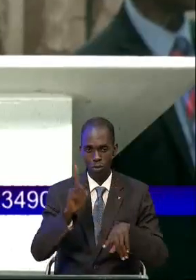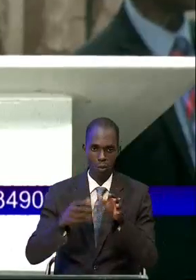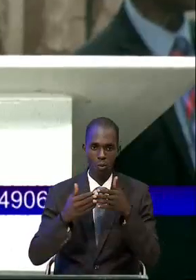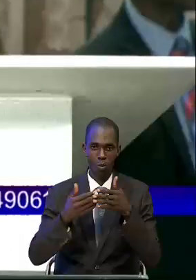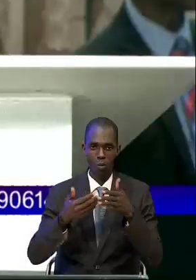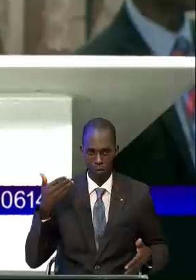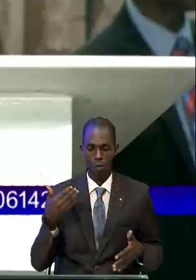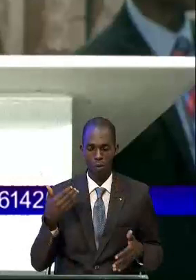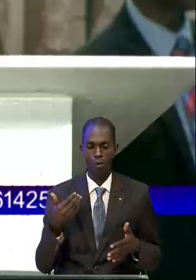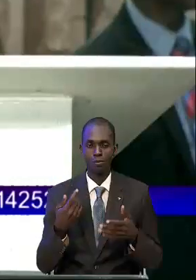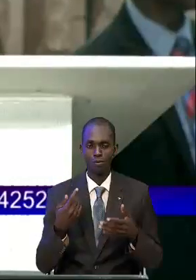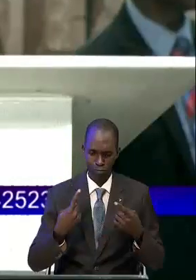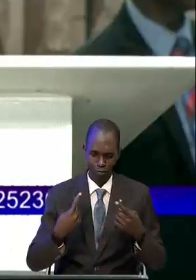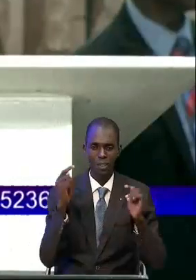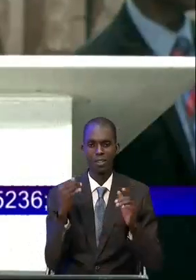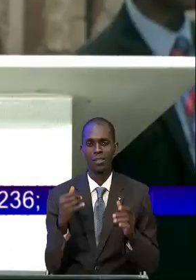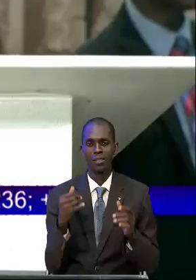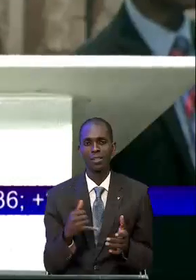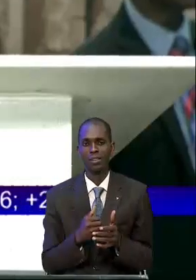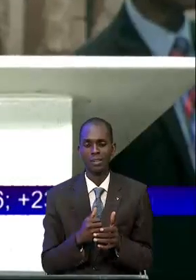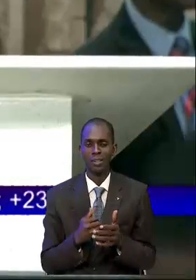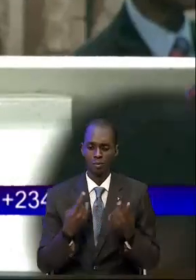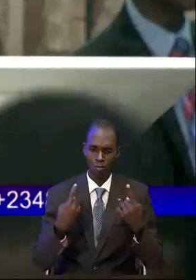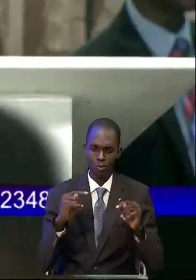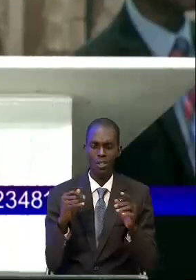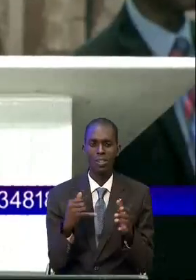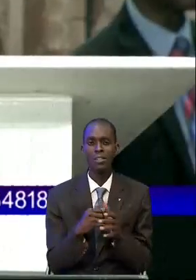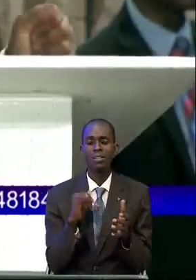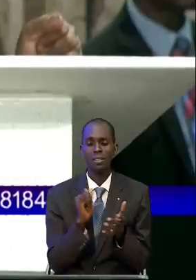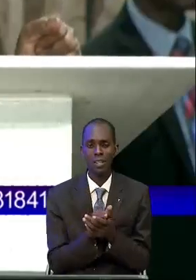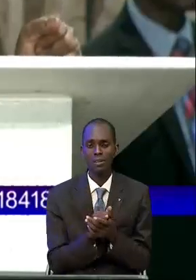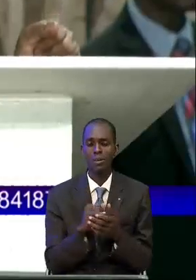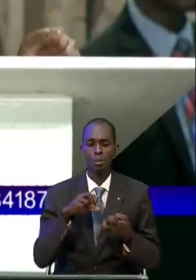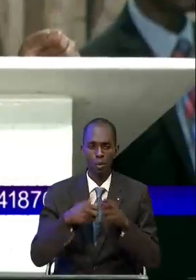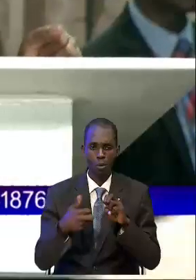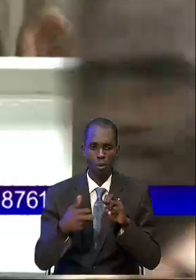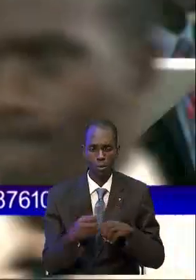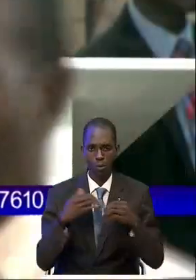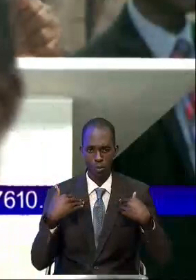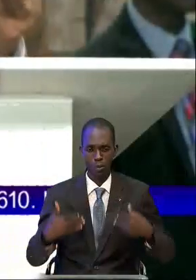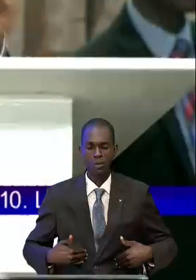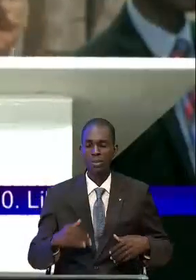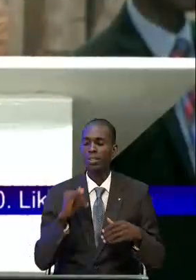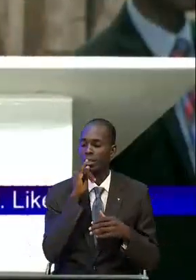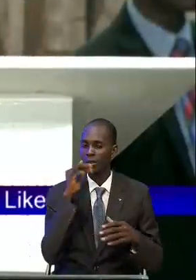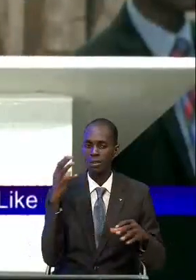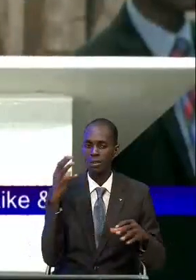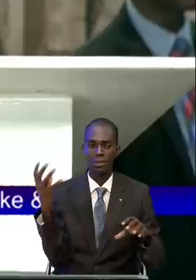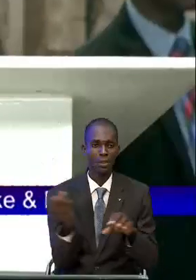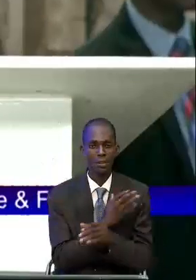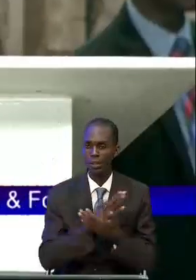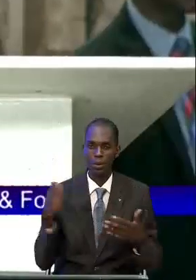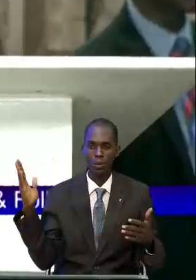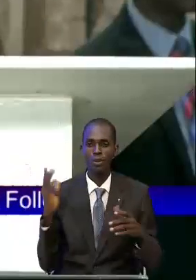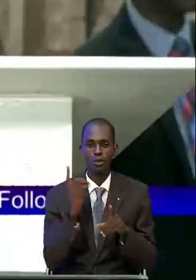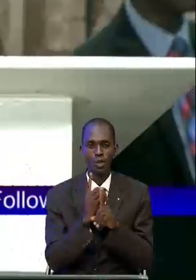Check yourself, you can stand. Stand up, don't be afraid. Stand up. It's worrying and the cancer is gone.